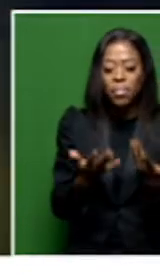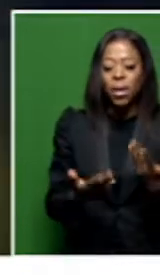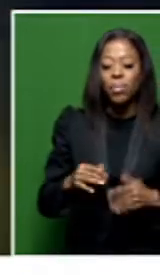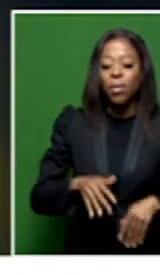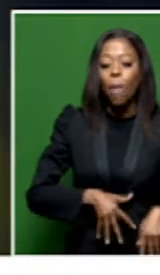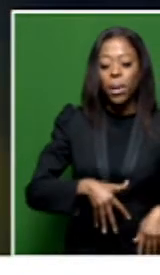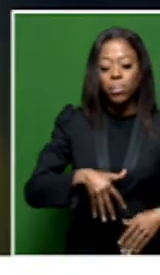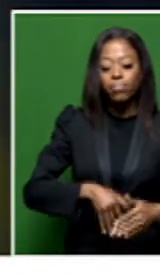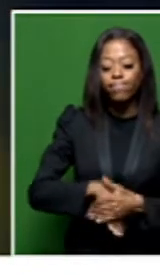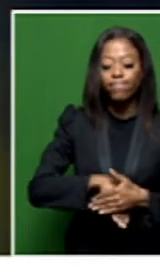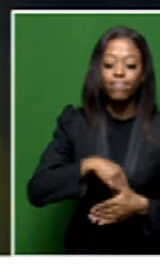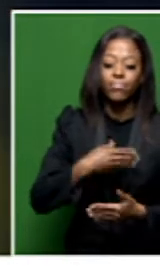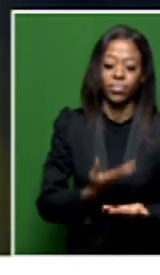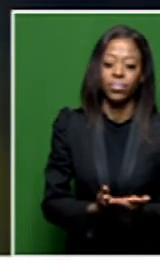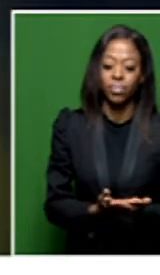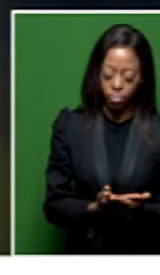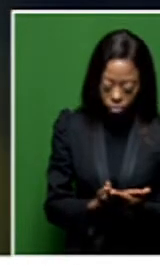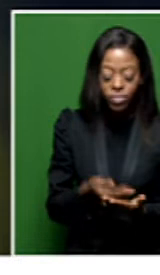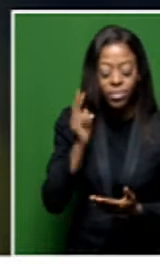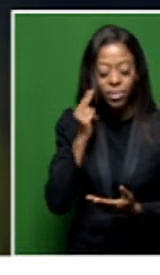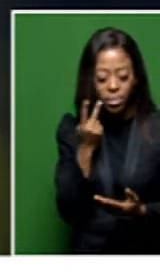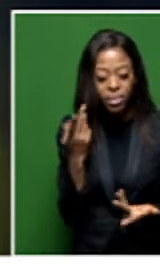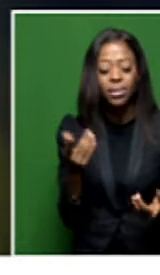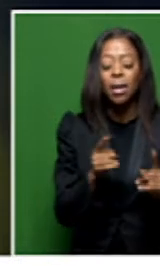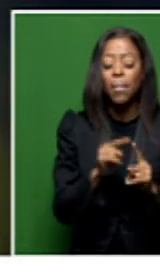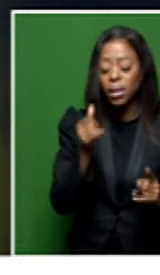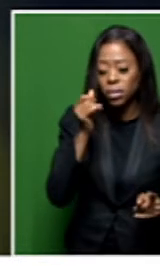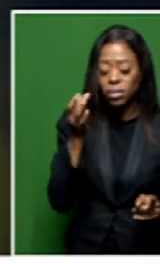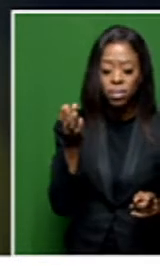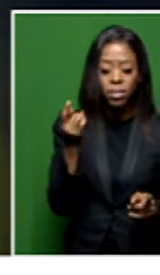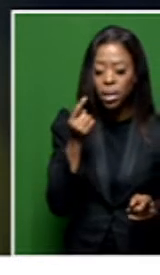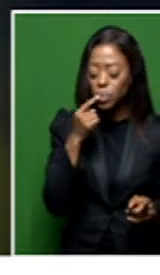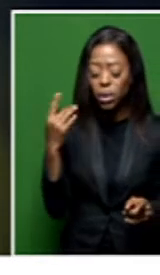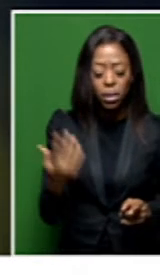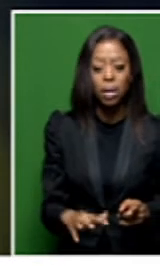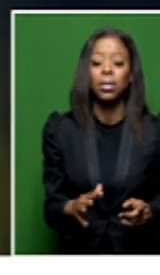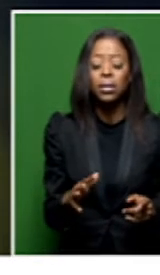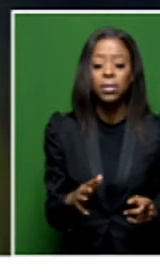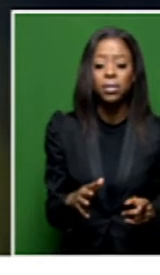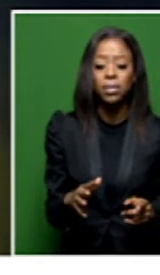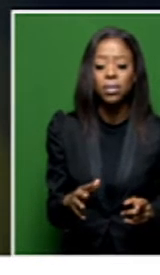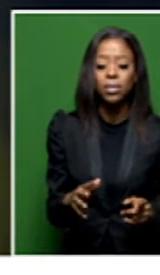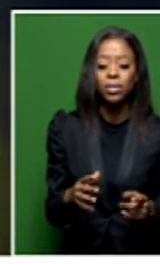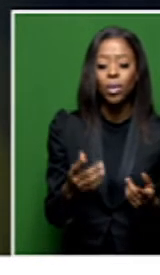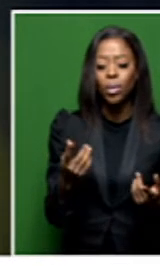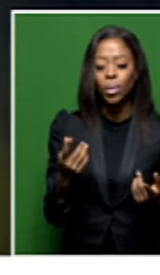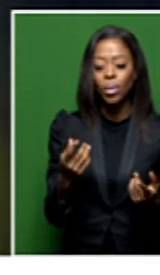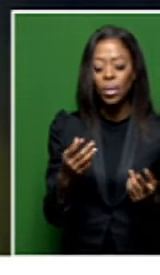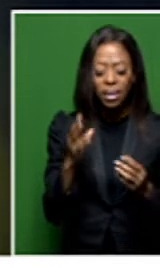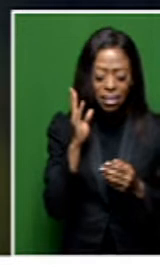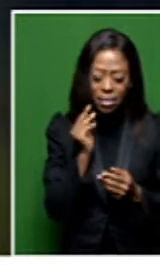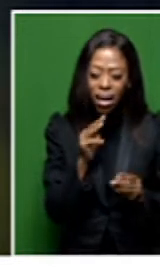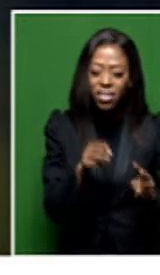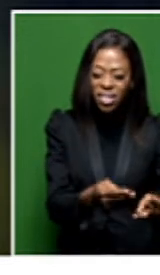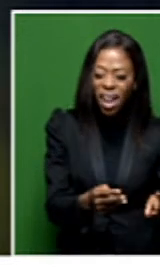fill you up. That's vegetarian and it's vegan, but it's yummy and it's filling. So we've got delicious salads in there. I've got